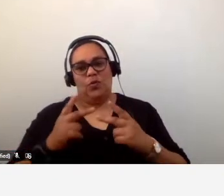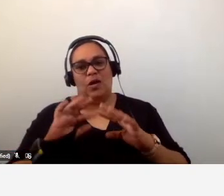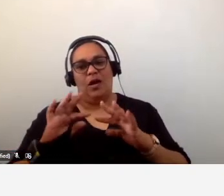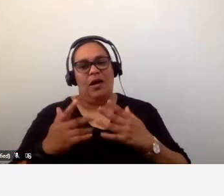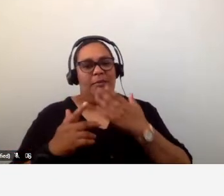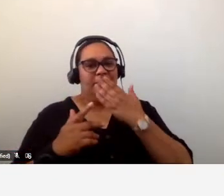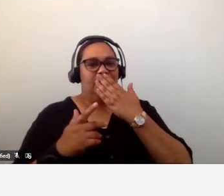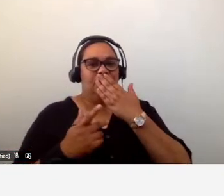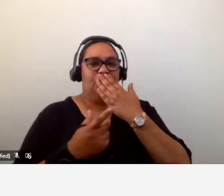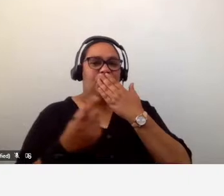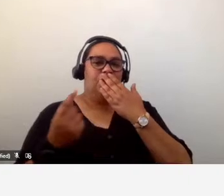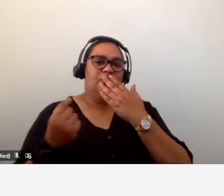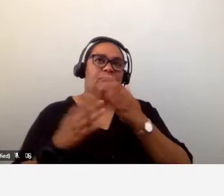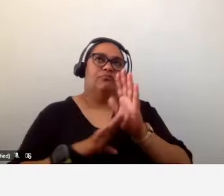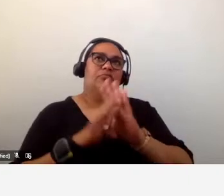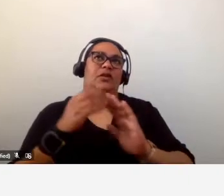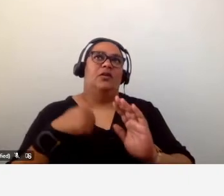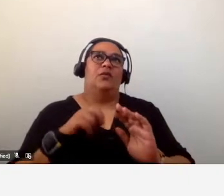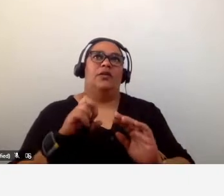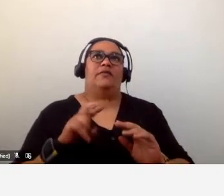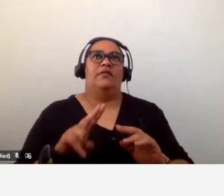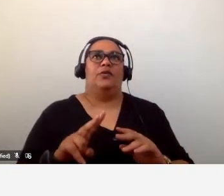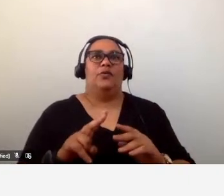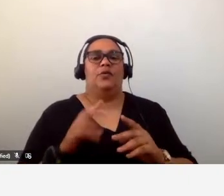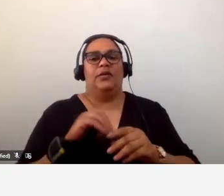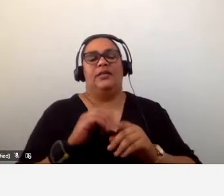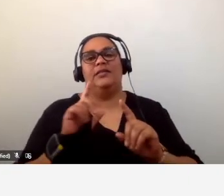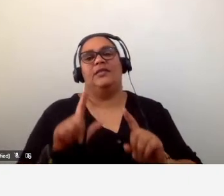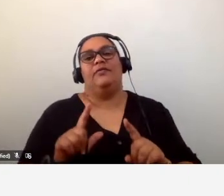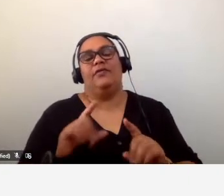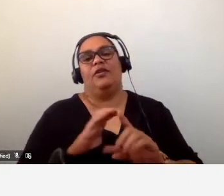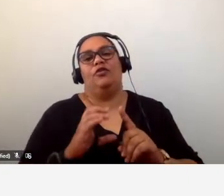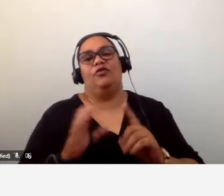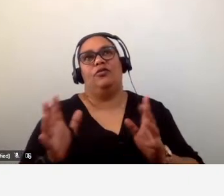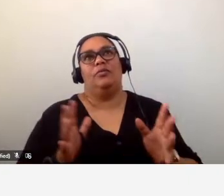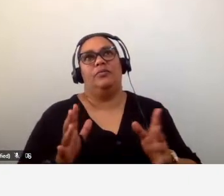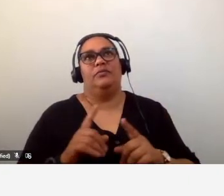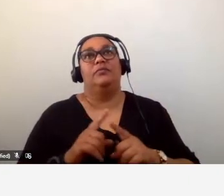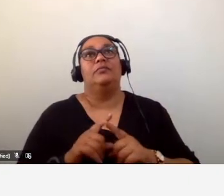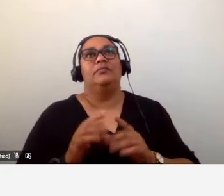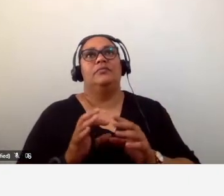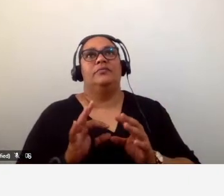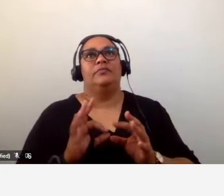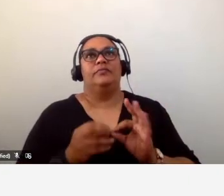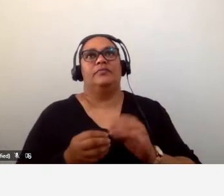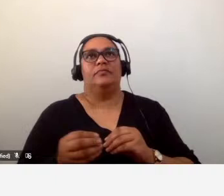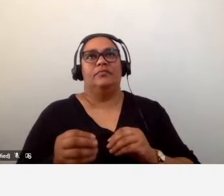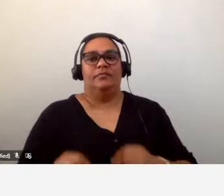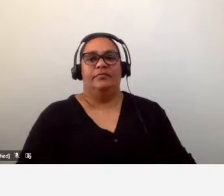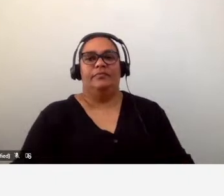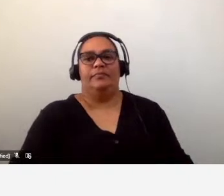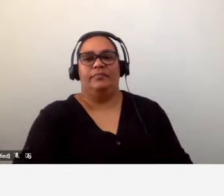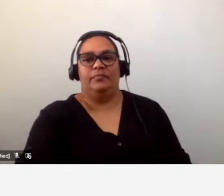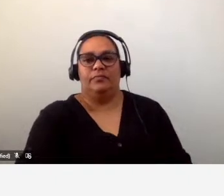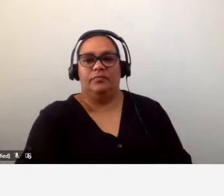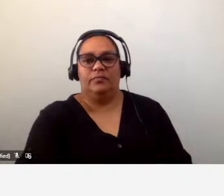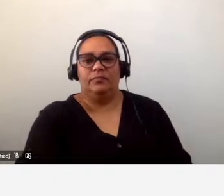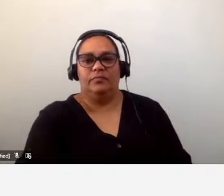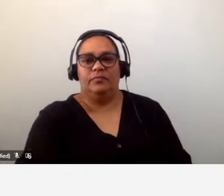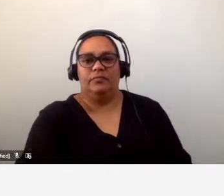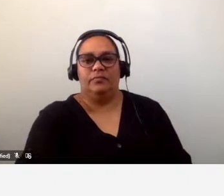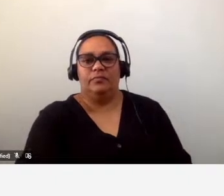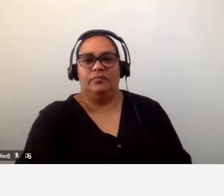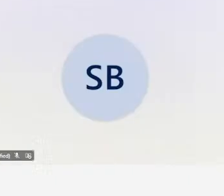how we can increase our revenues within the 7 cultural facilities, but who were picked up, which is Melkbos as well as